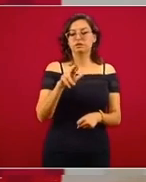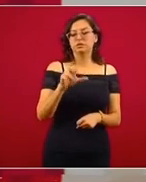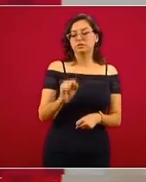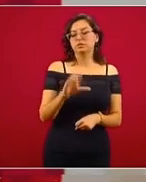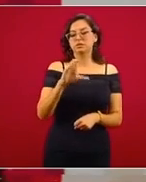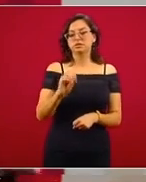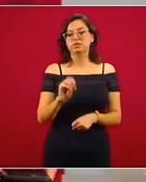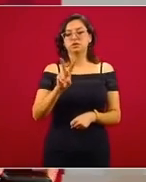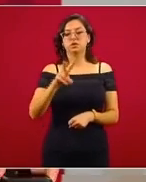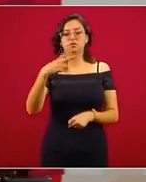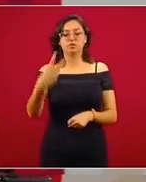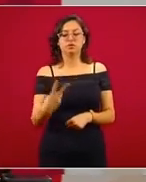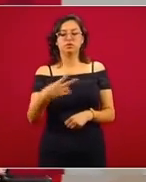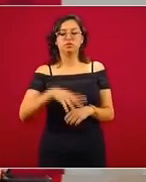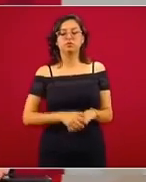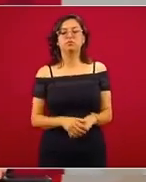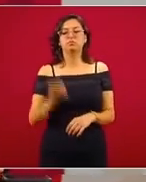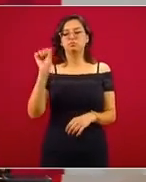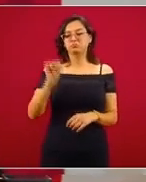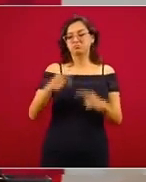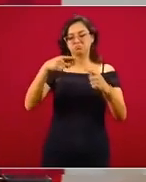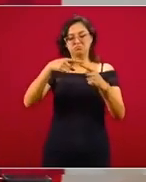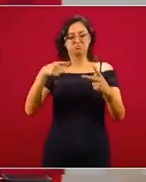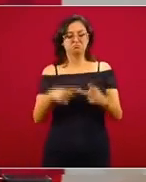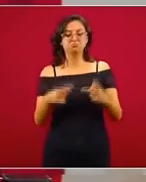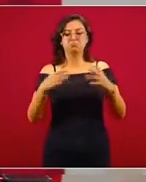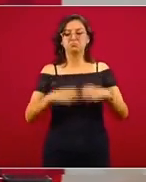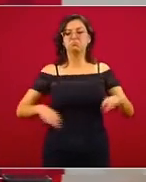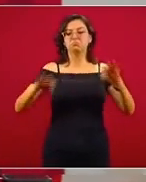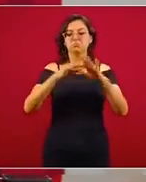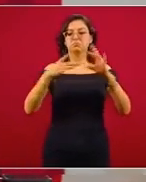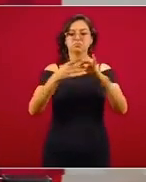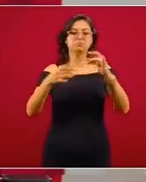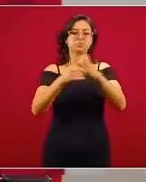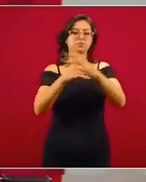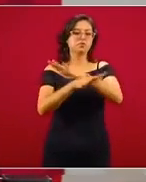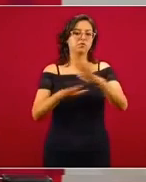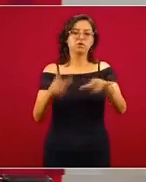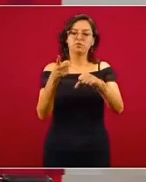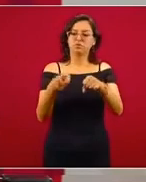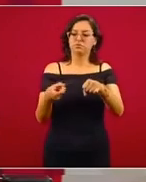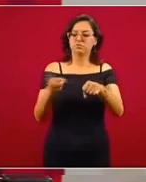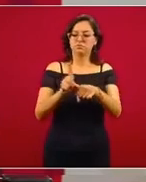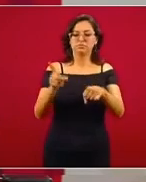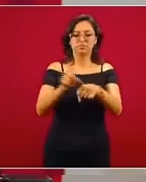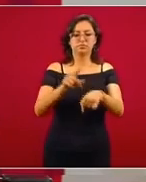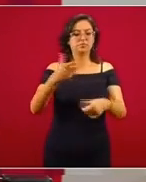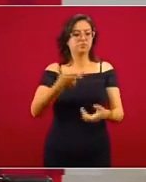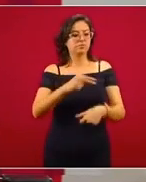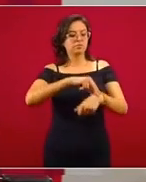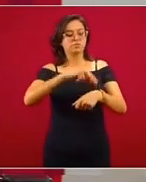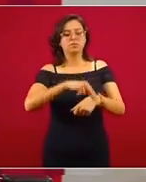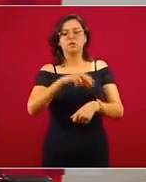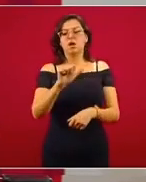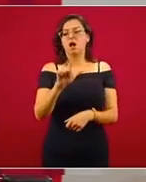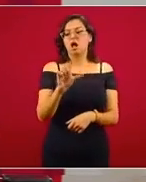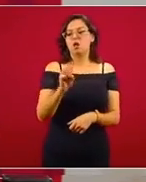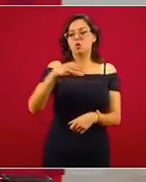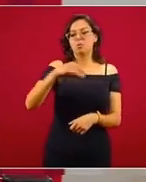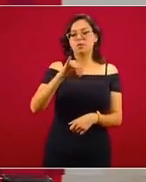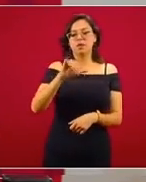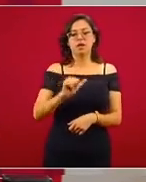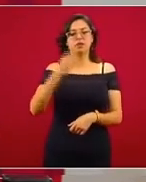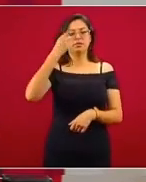Hoy caused vamos by a new tener dos coronavirus elementos SARS-CoV-2. principales. Today we'll El be primero es el informe técnico diario que presentará el presenting doctor two José Luis Alomía, director